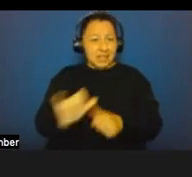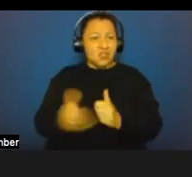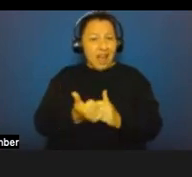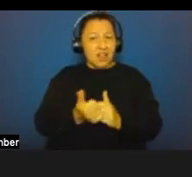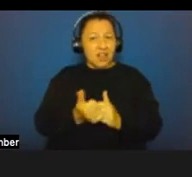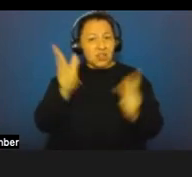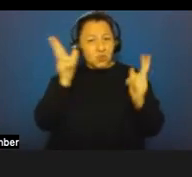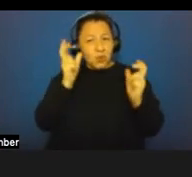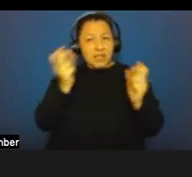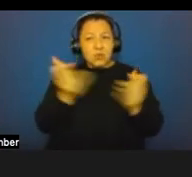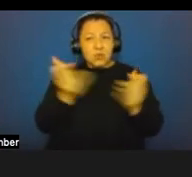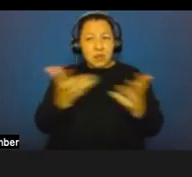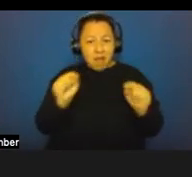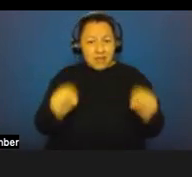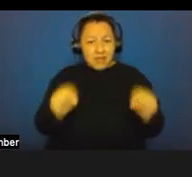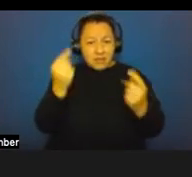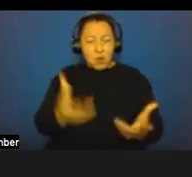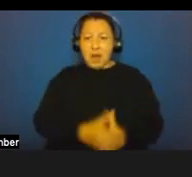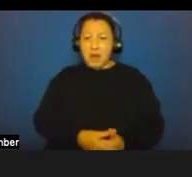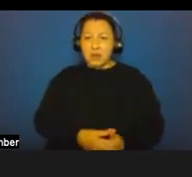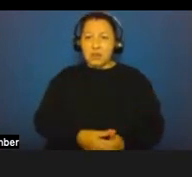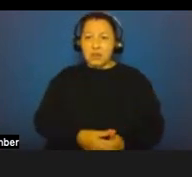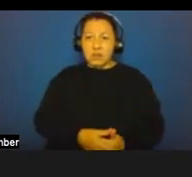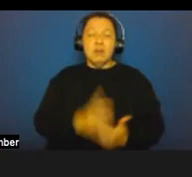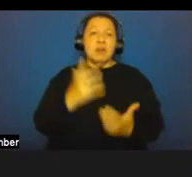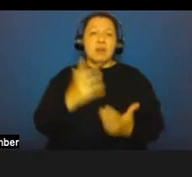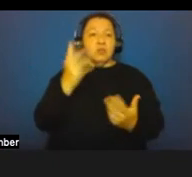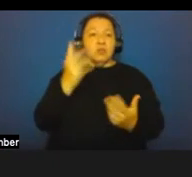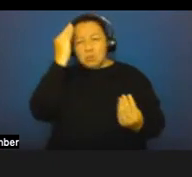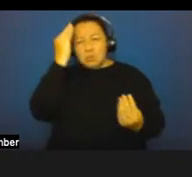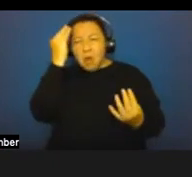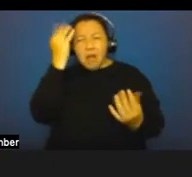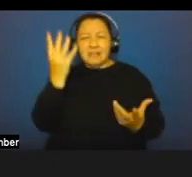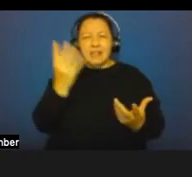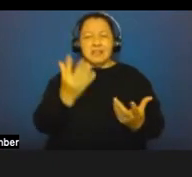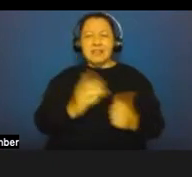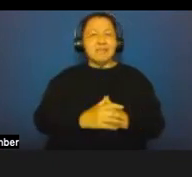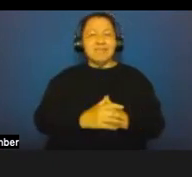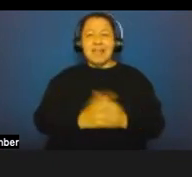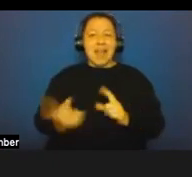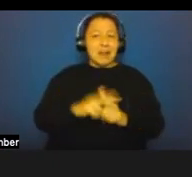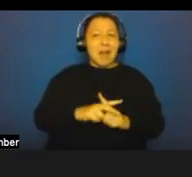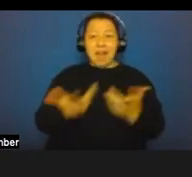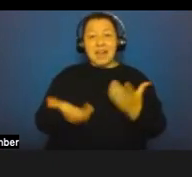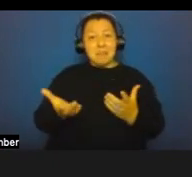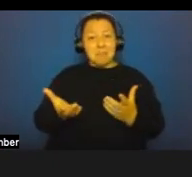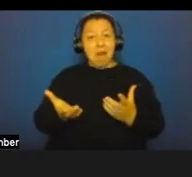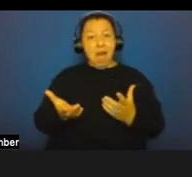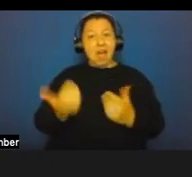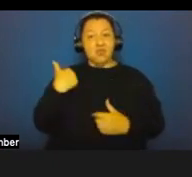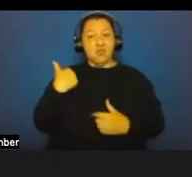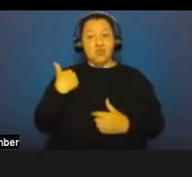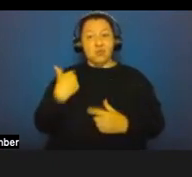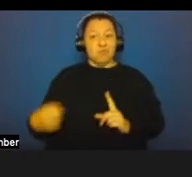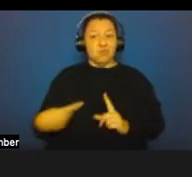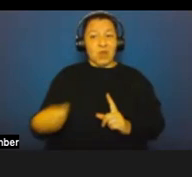a lot of this, and it's hard to process, and it may trigger us too in some of our own stuff.